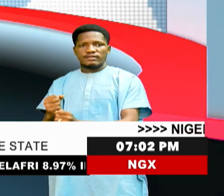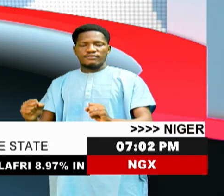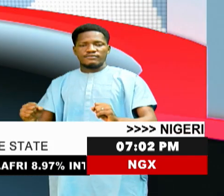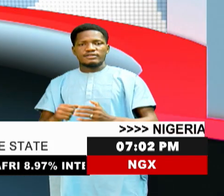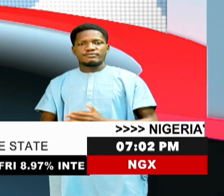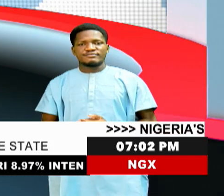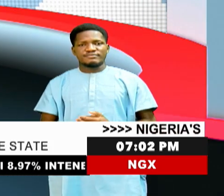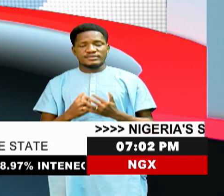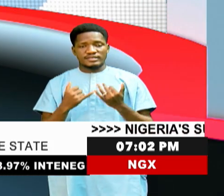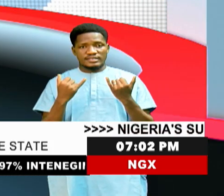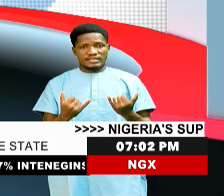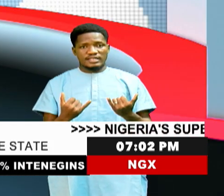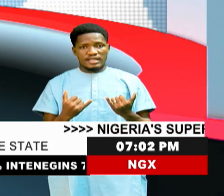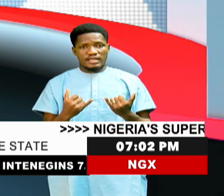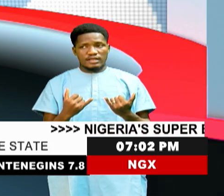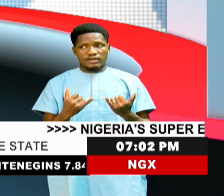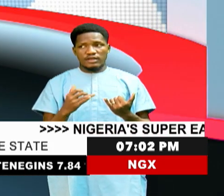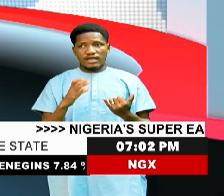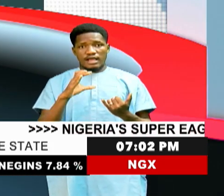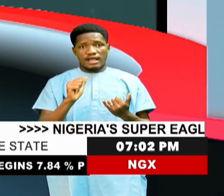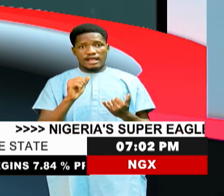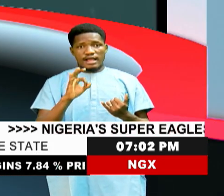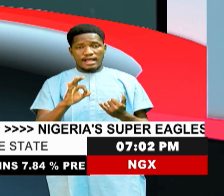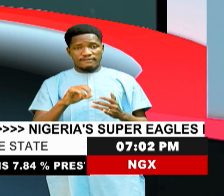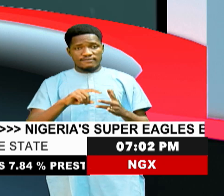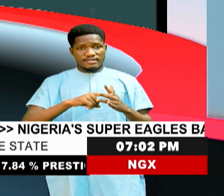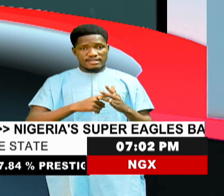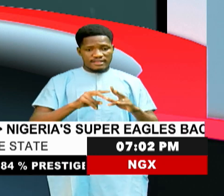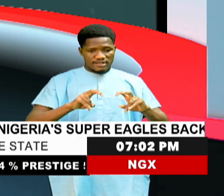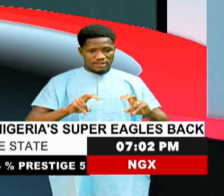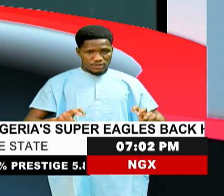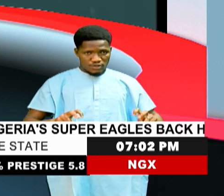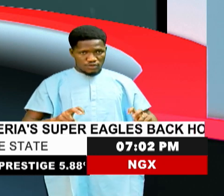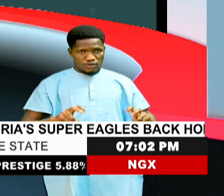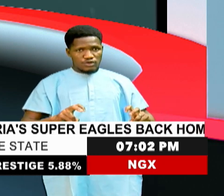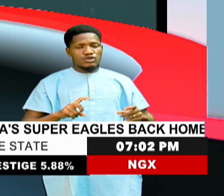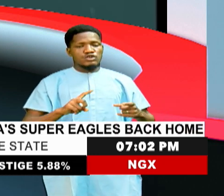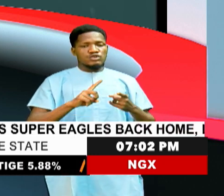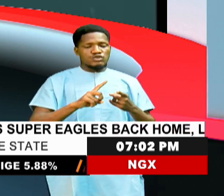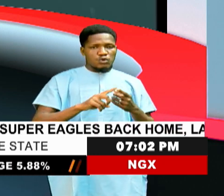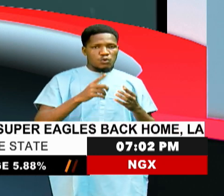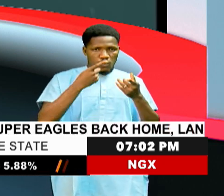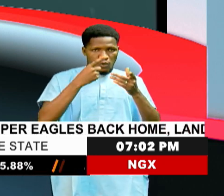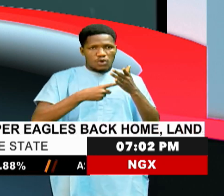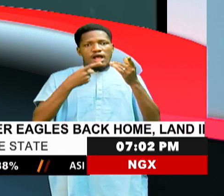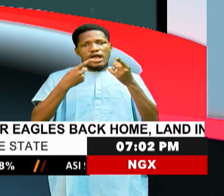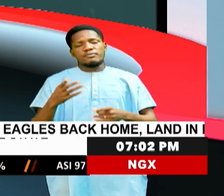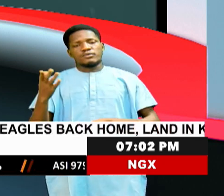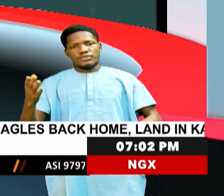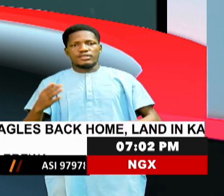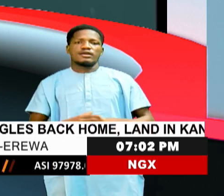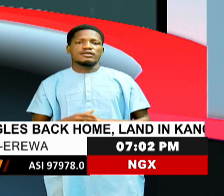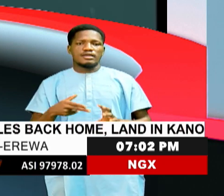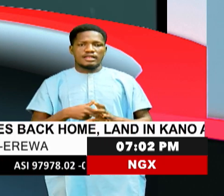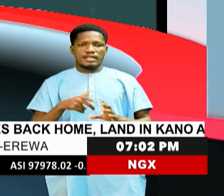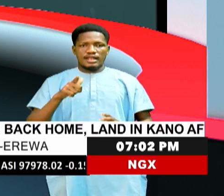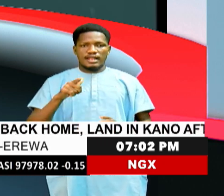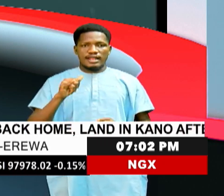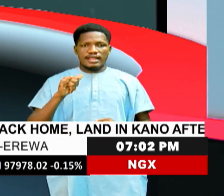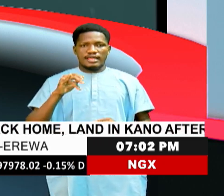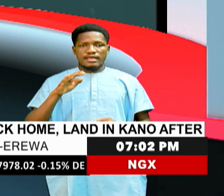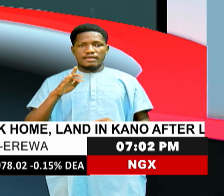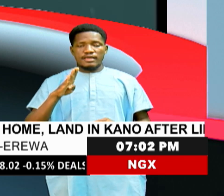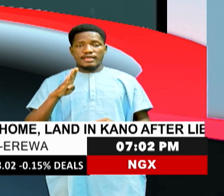Now, CAF begins investigations into the Super Eagles' inhuman treatment incident at the Libyan airport.